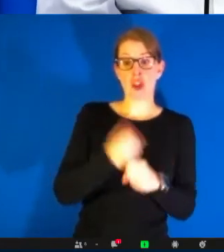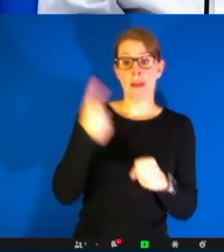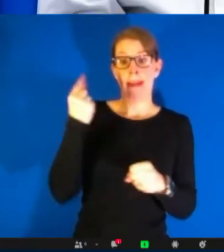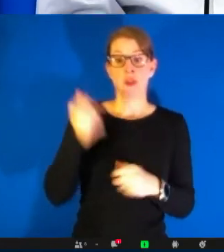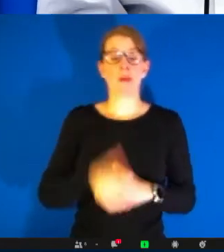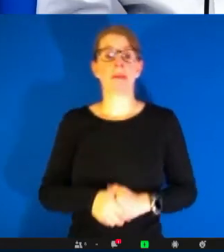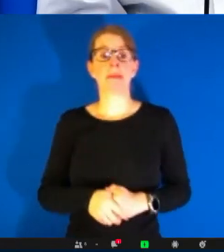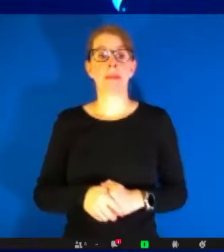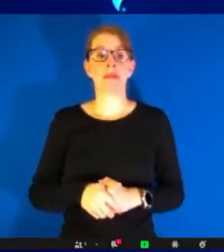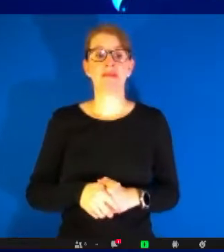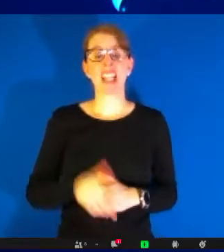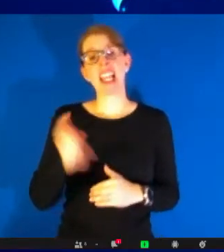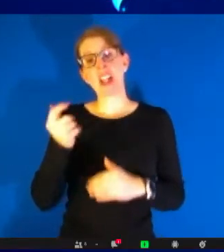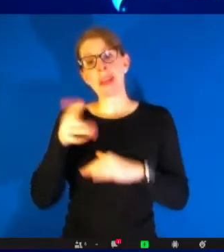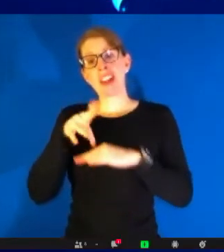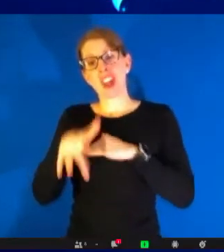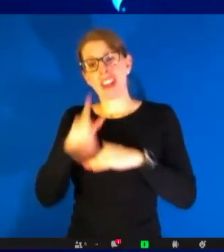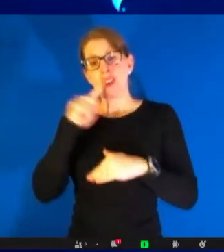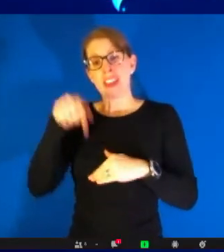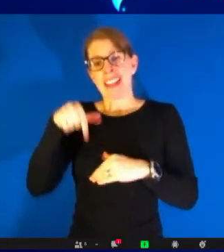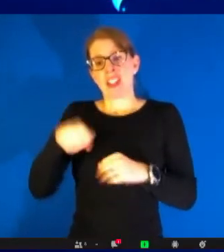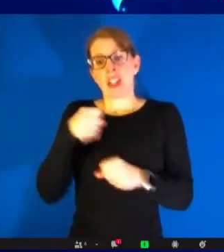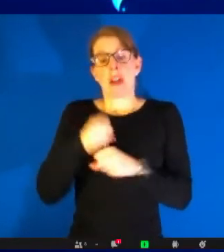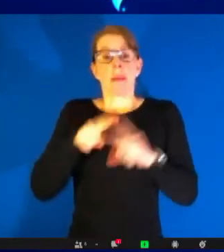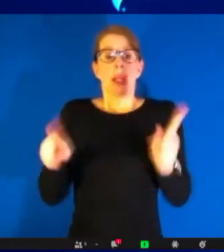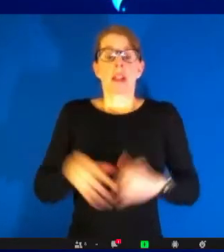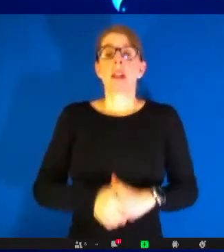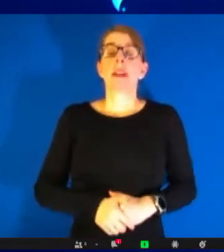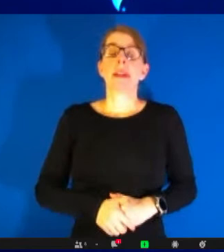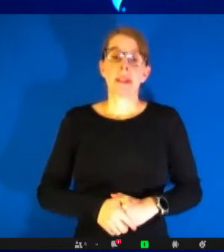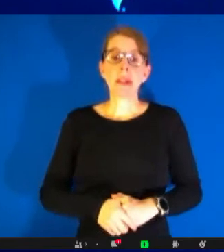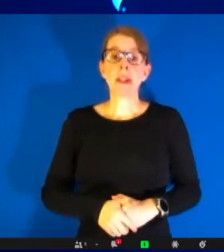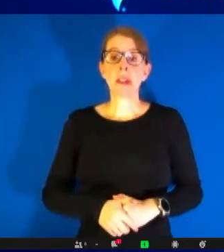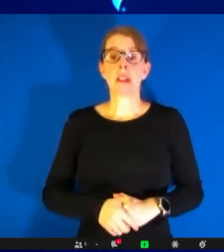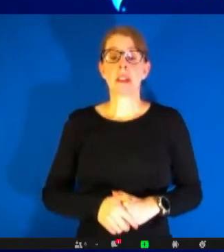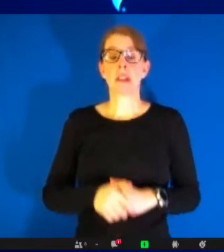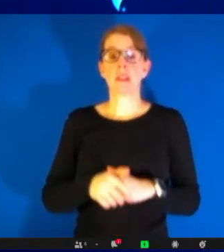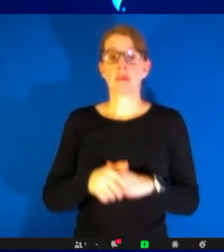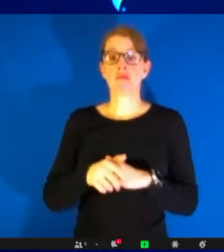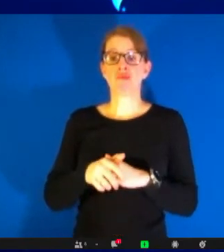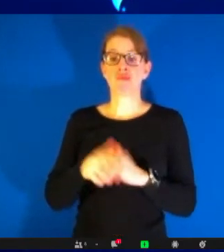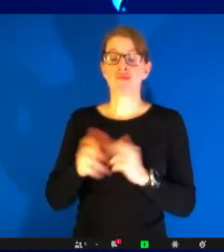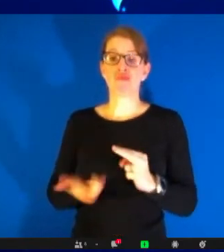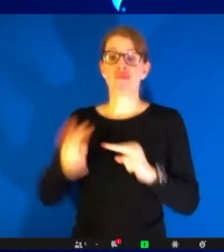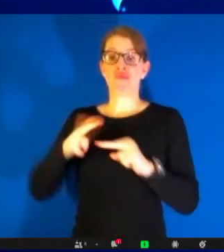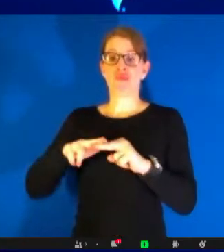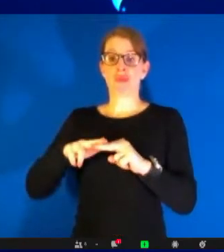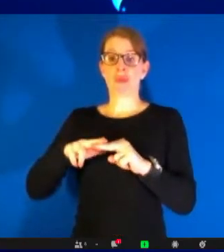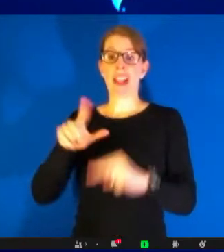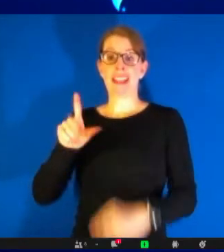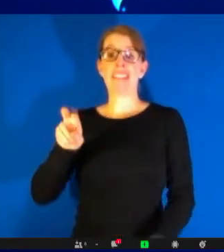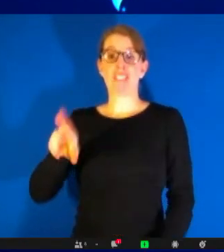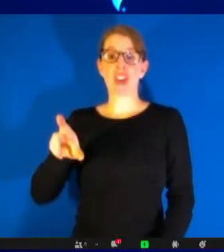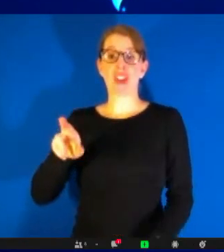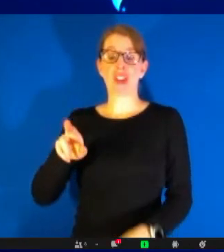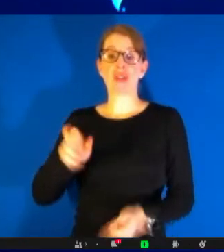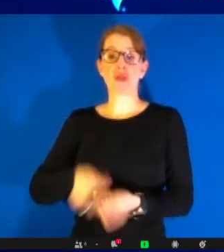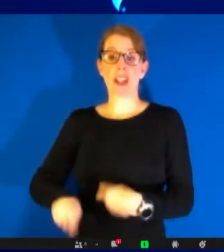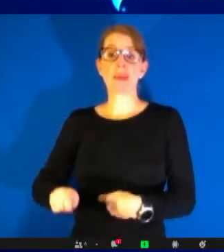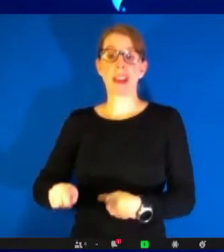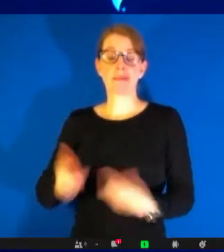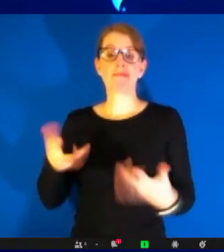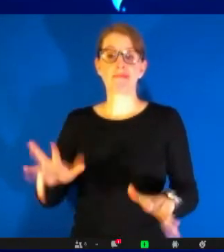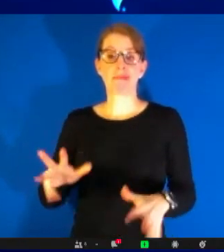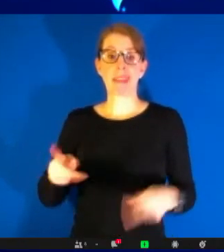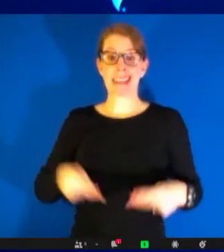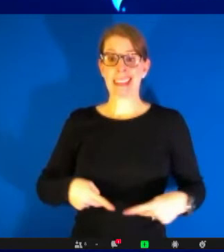little bit early than this year, but nonetheless, we did go up quite a bit in livers. And our kidney